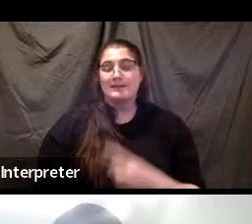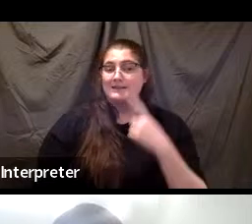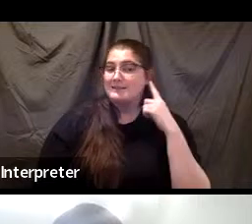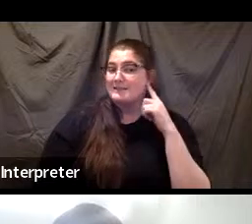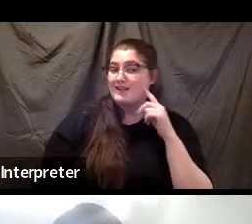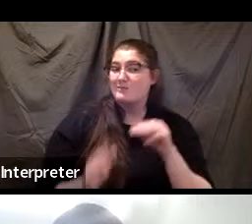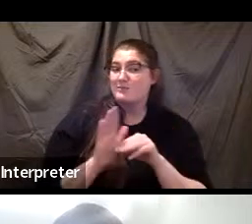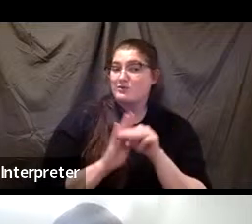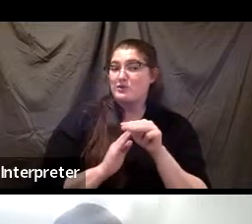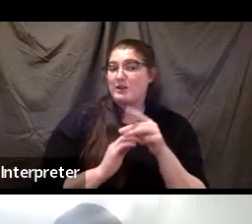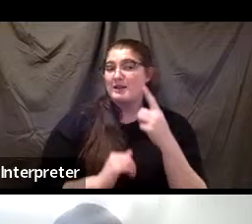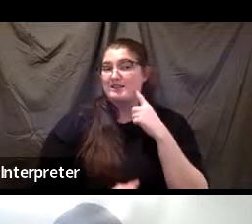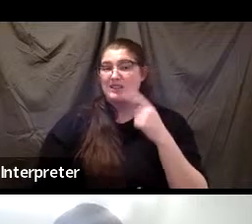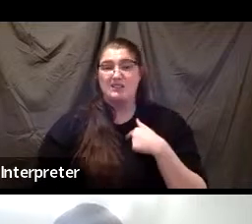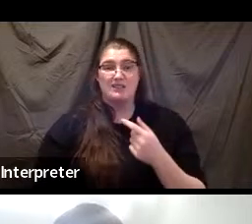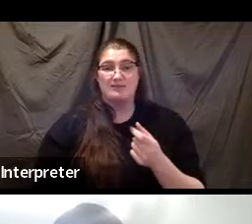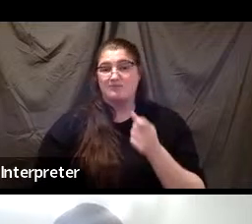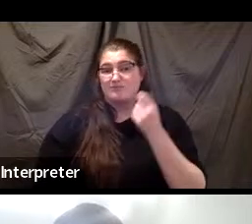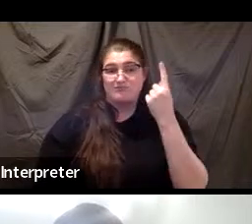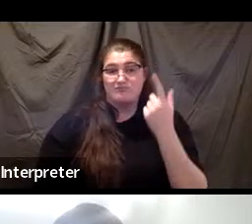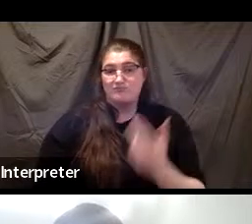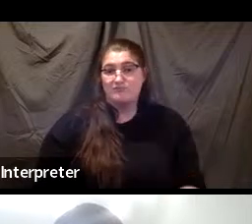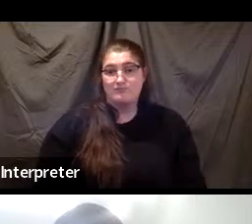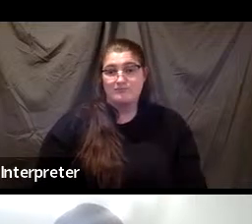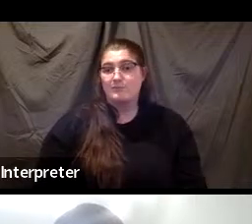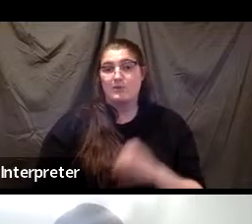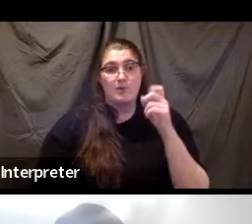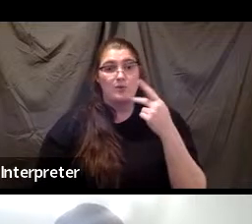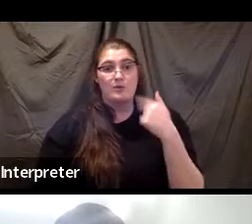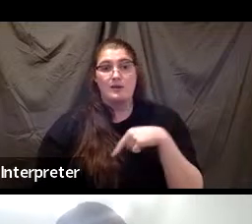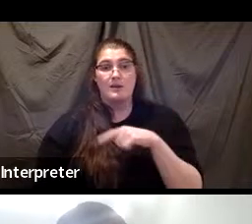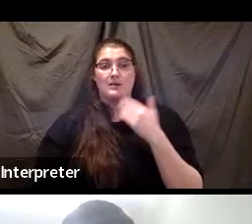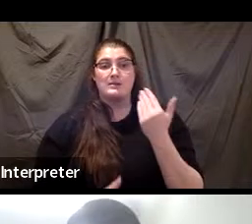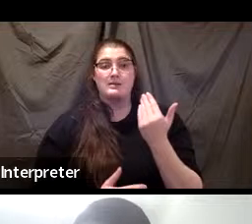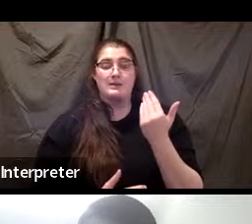That sounds like you're incompetent. All right, folks, let's keep this